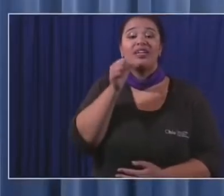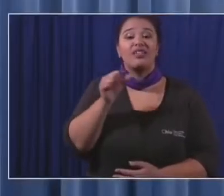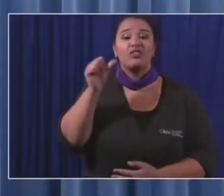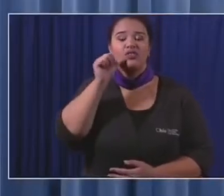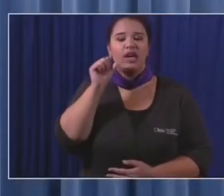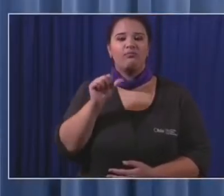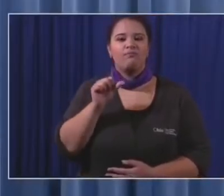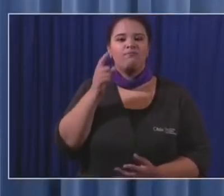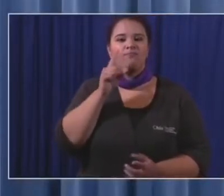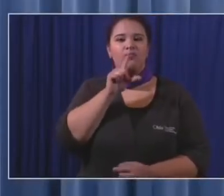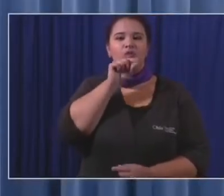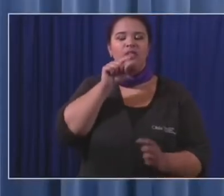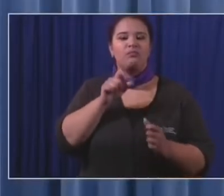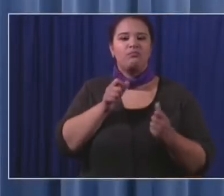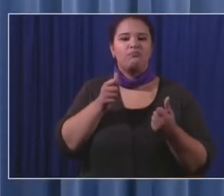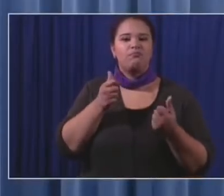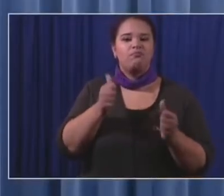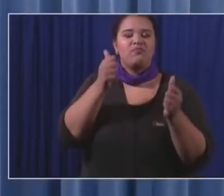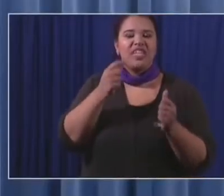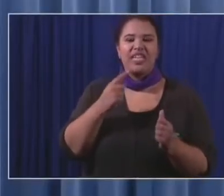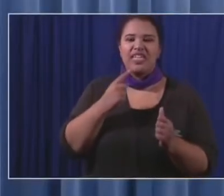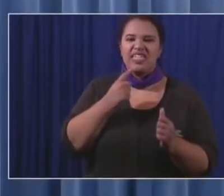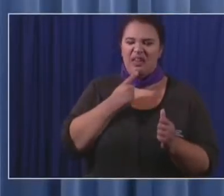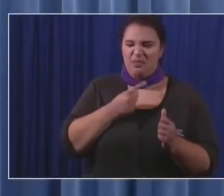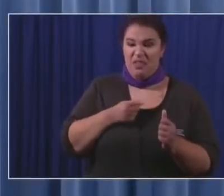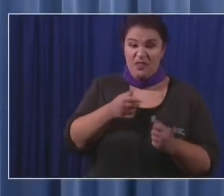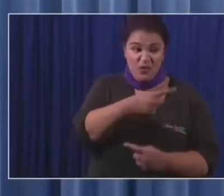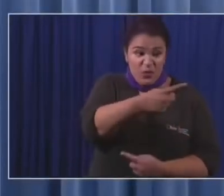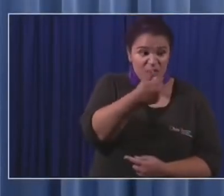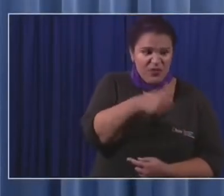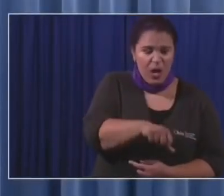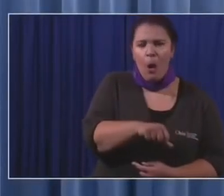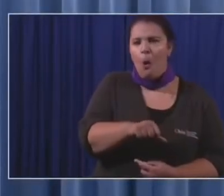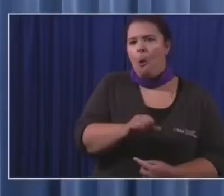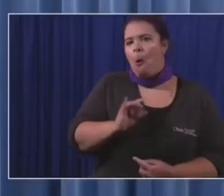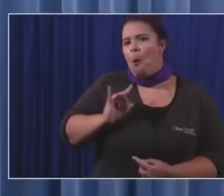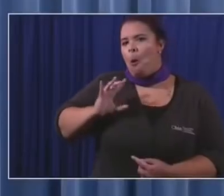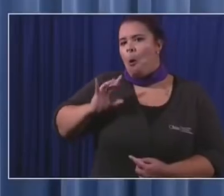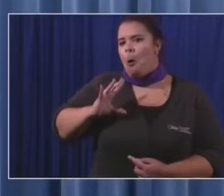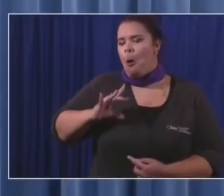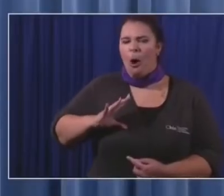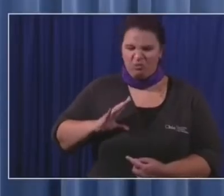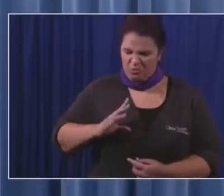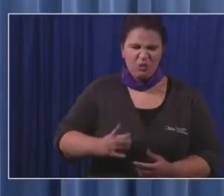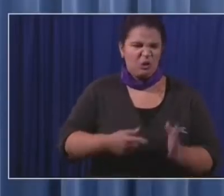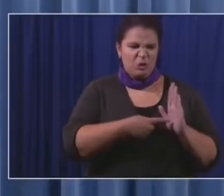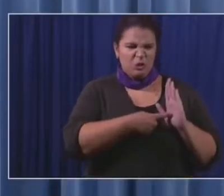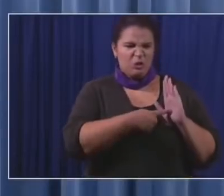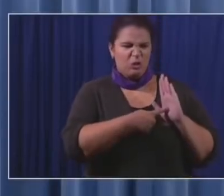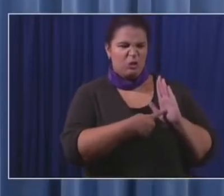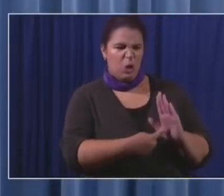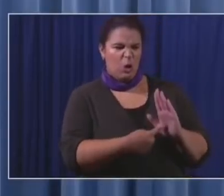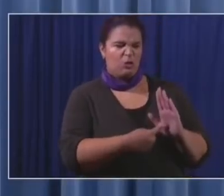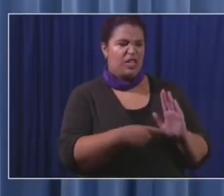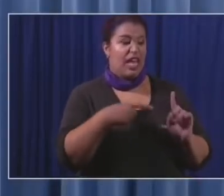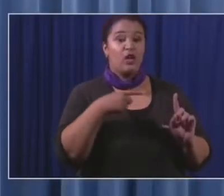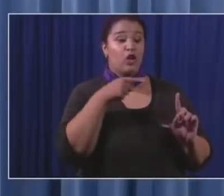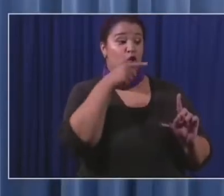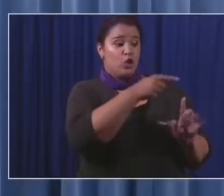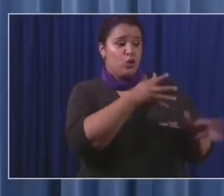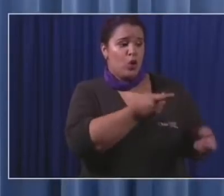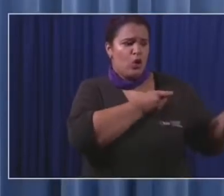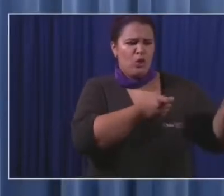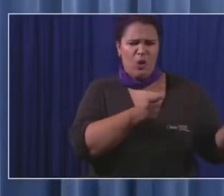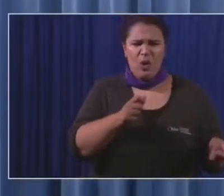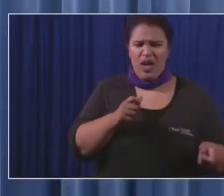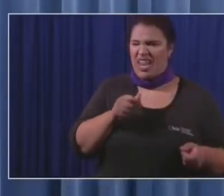will veto that. Yesterday, Speaker Householder said on a social media post that a veto would be a very bad move for anyone who believes that the people control